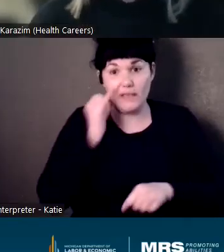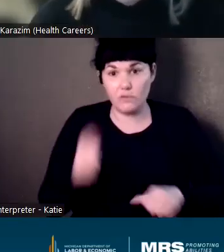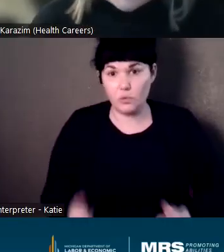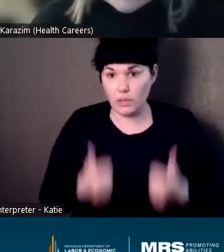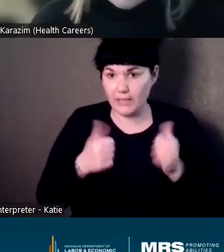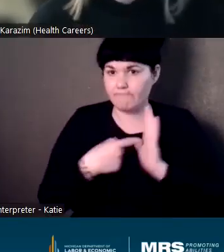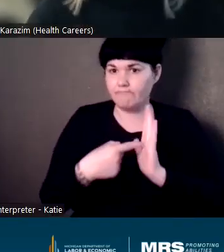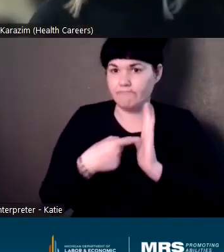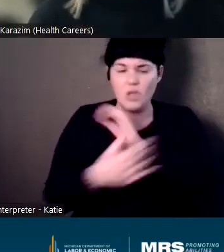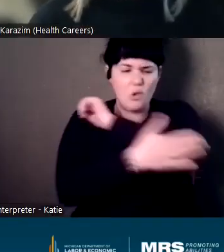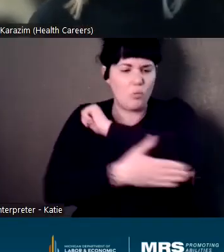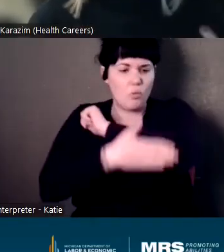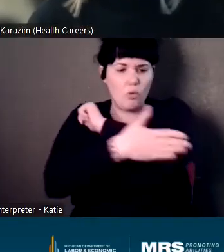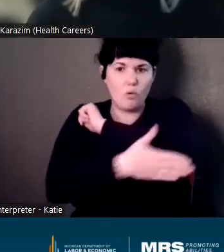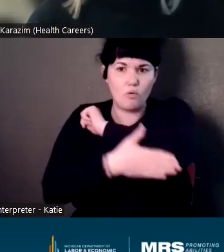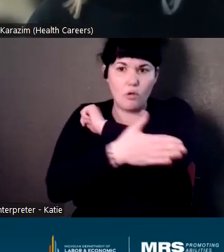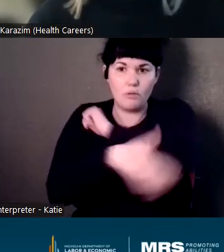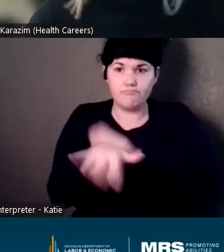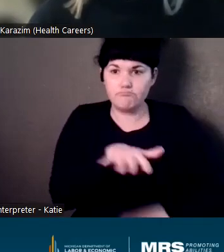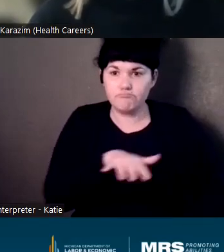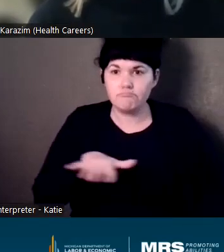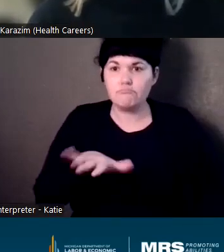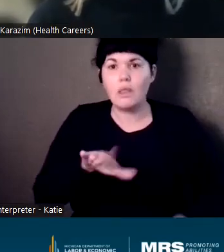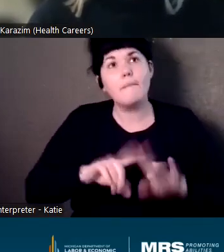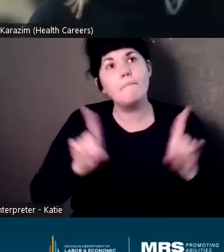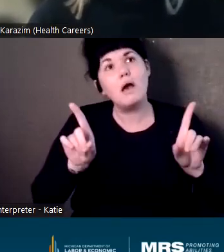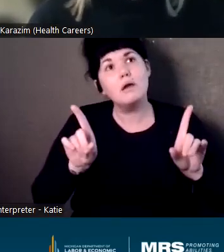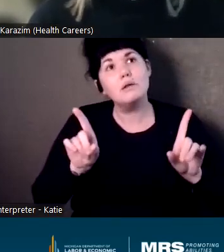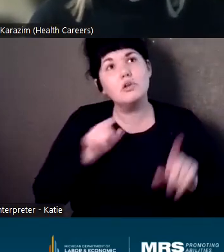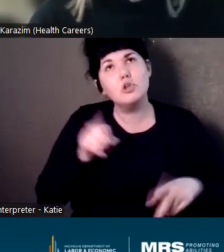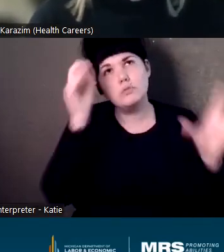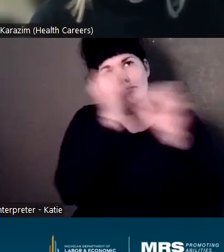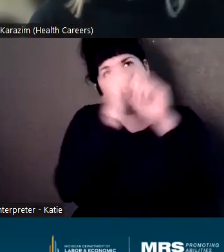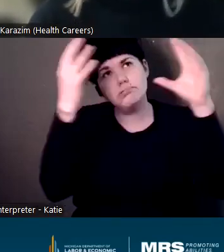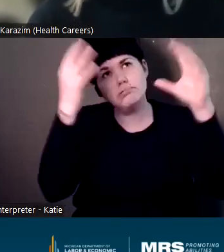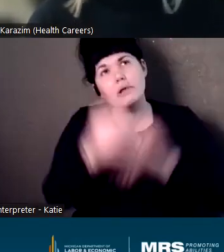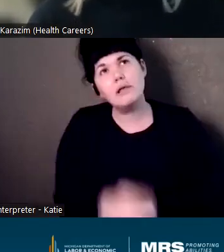rural community, but you see yourself in a